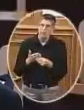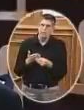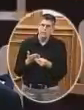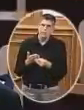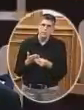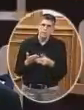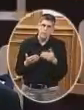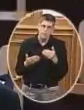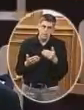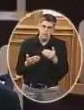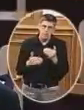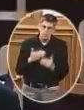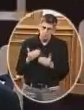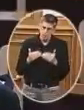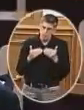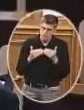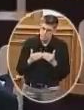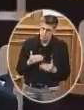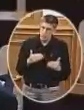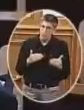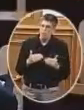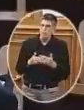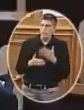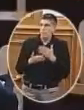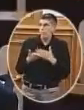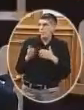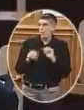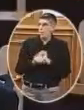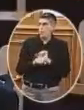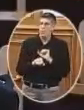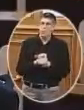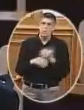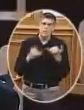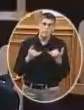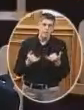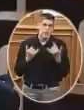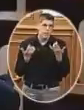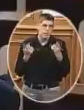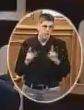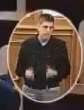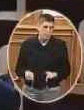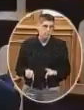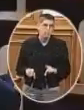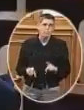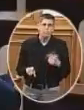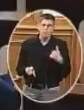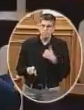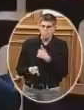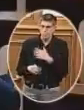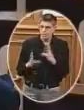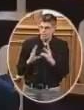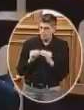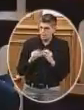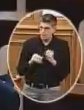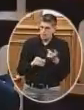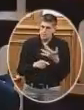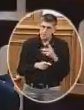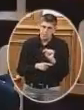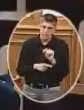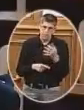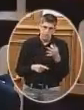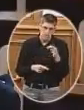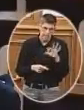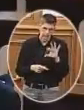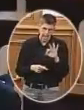So part of the work that is happening now is that we had a meeting on September 9th with the